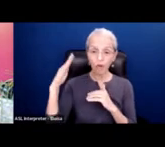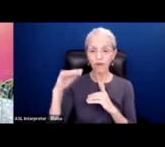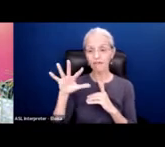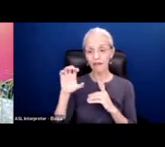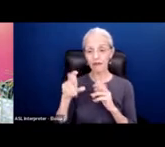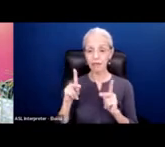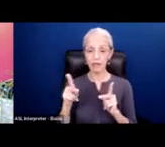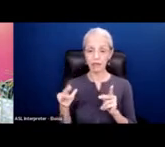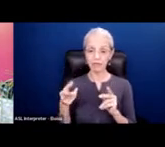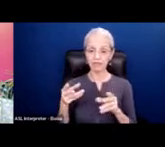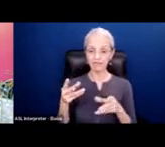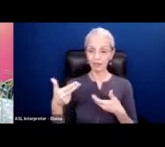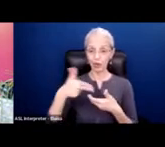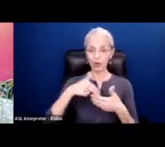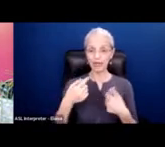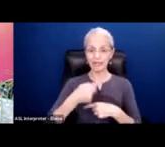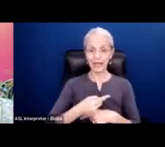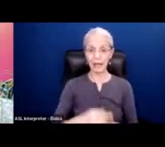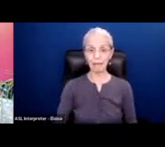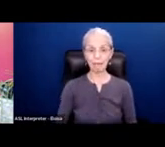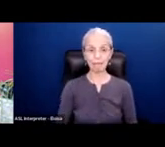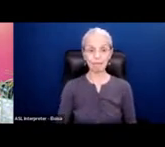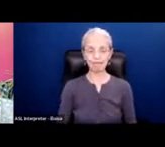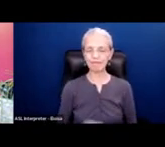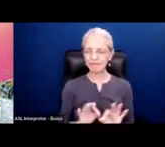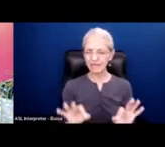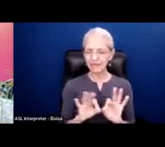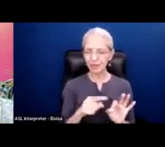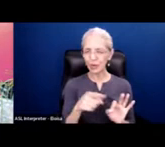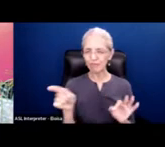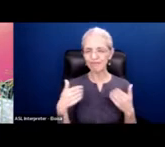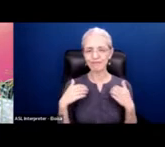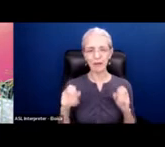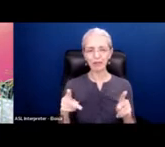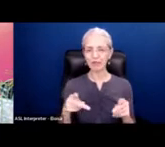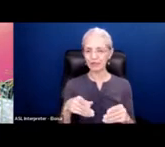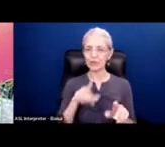sure anyone who wants to complete the poll has a chance.